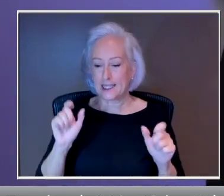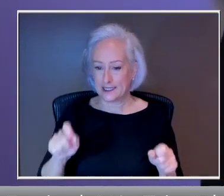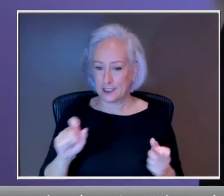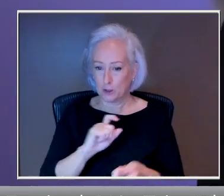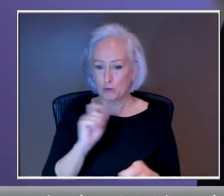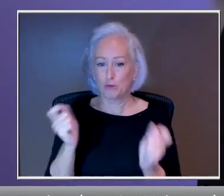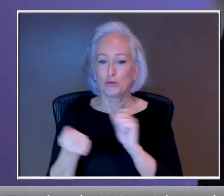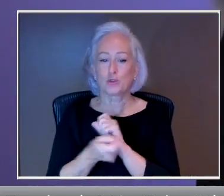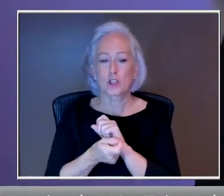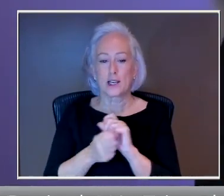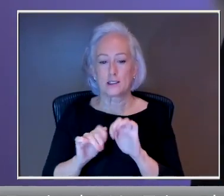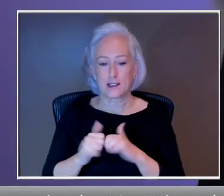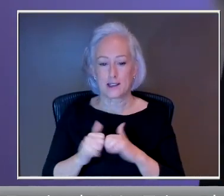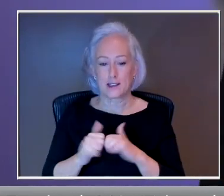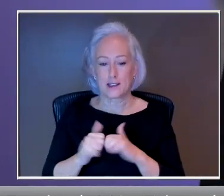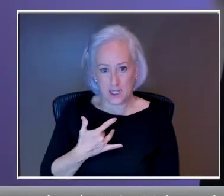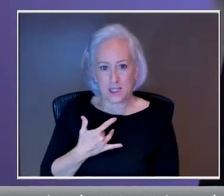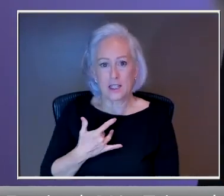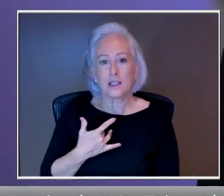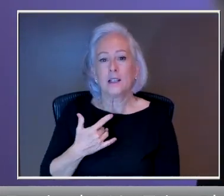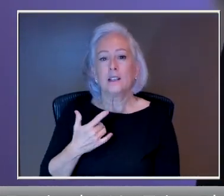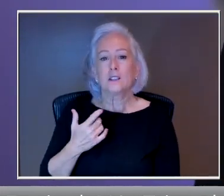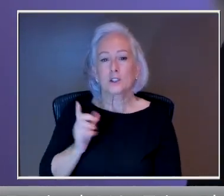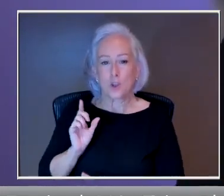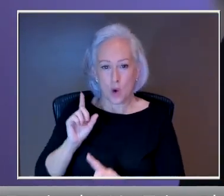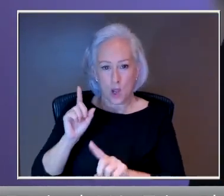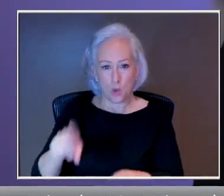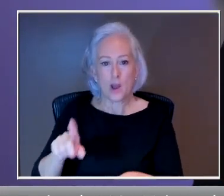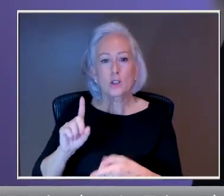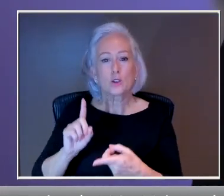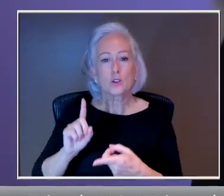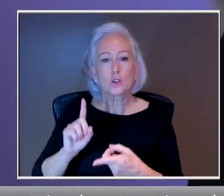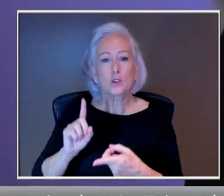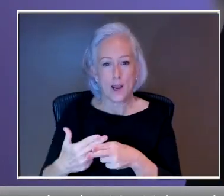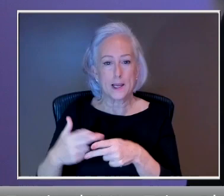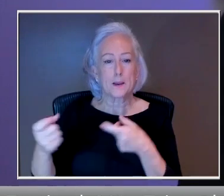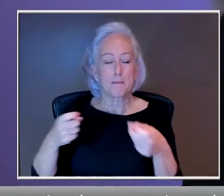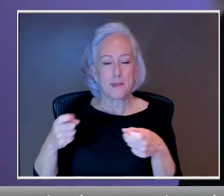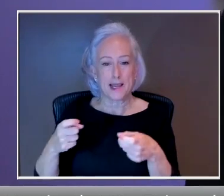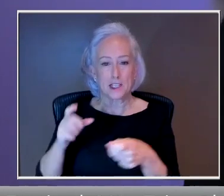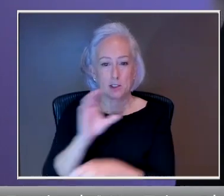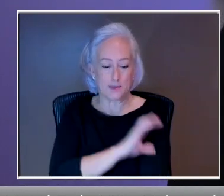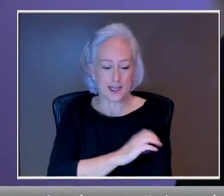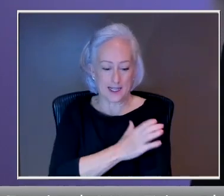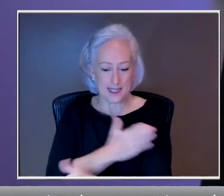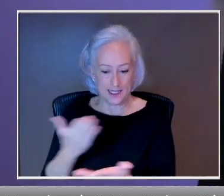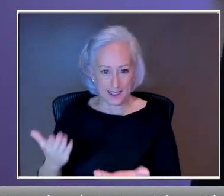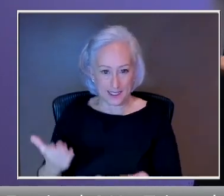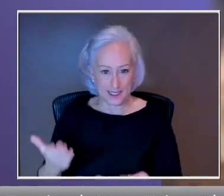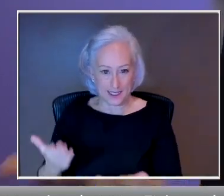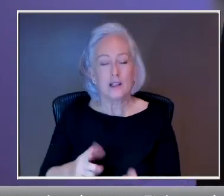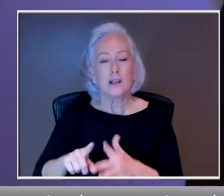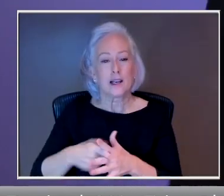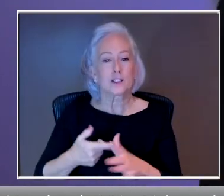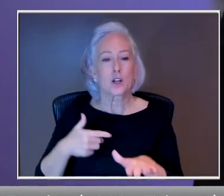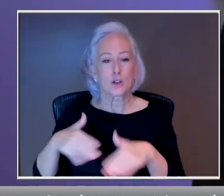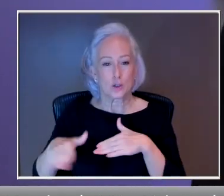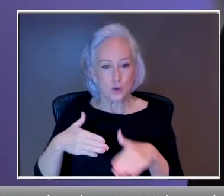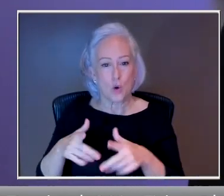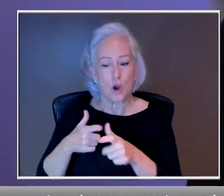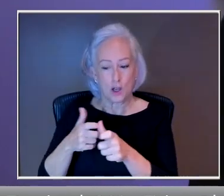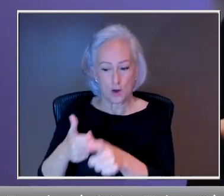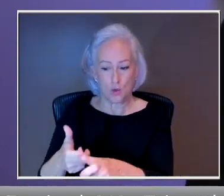weight management clinic here, and I started to go back to my walking and running. But when you get older,